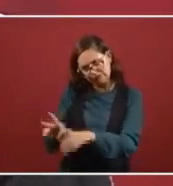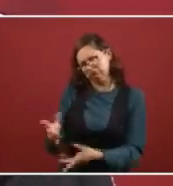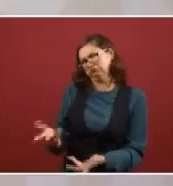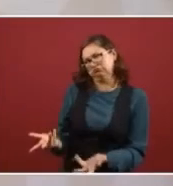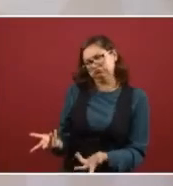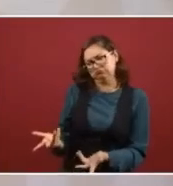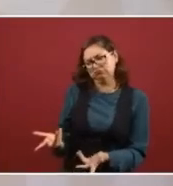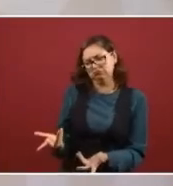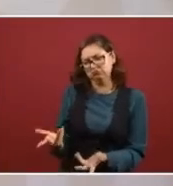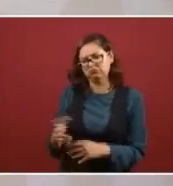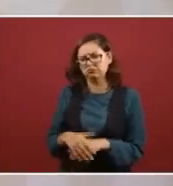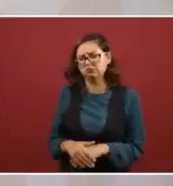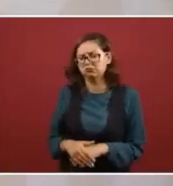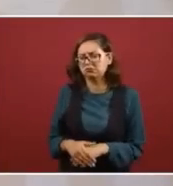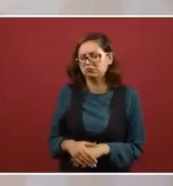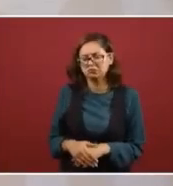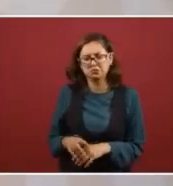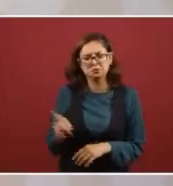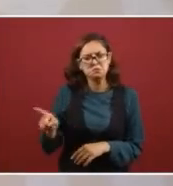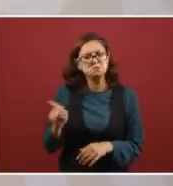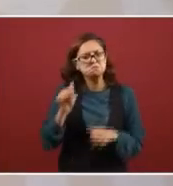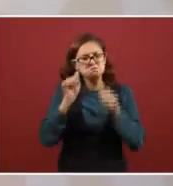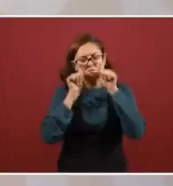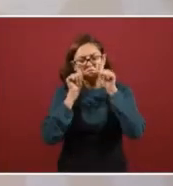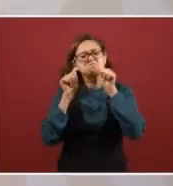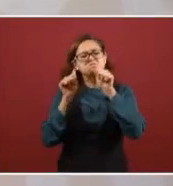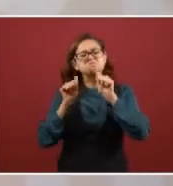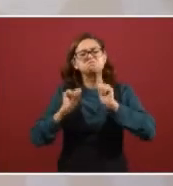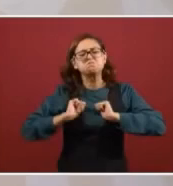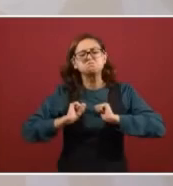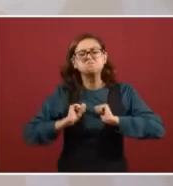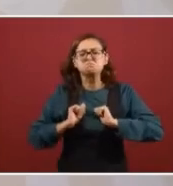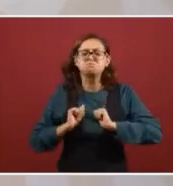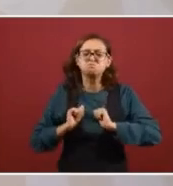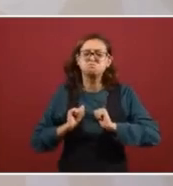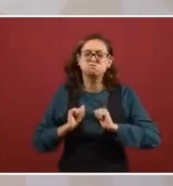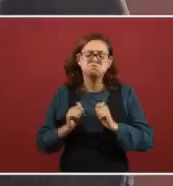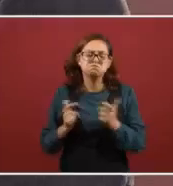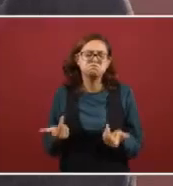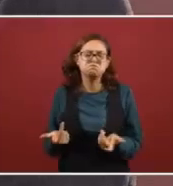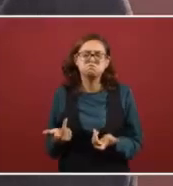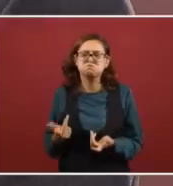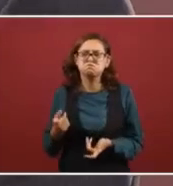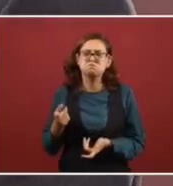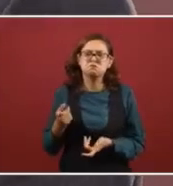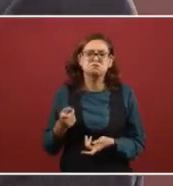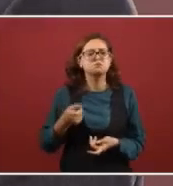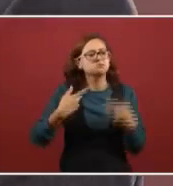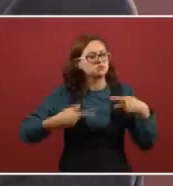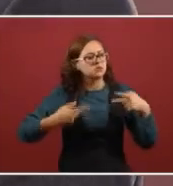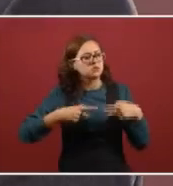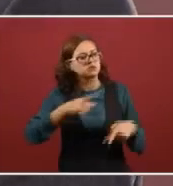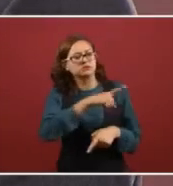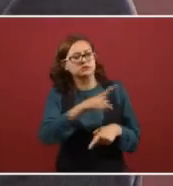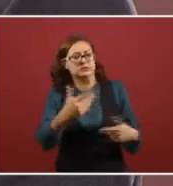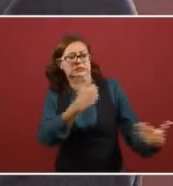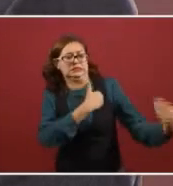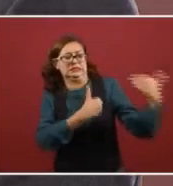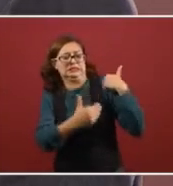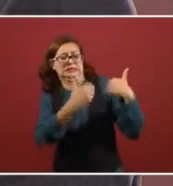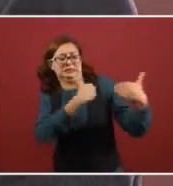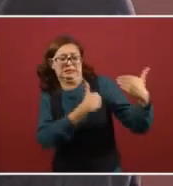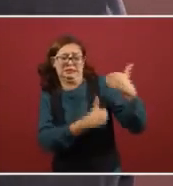mine. I think I was listened to in that sense, because the same people were asking